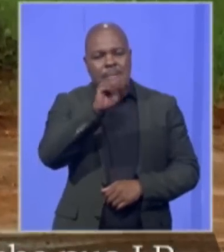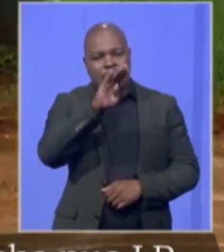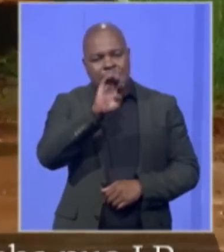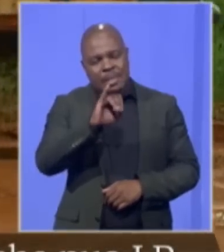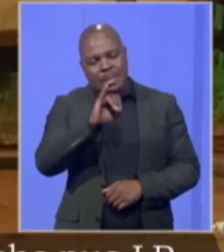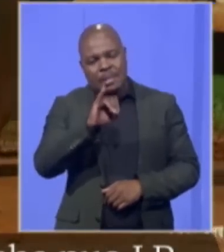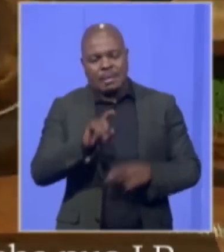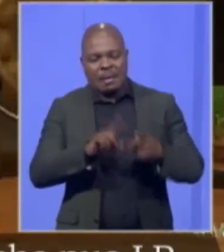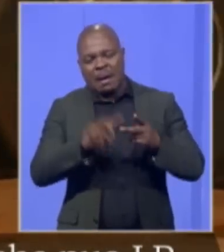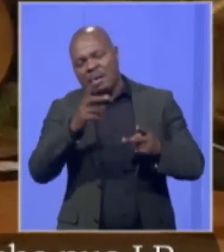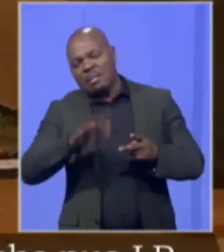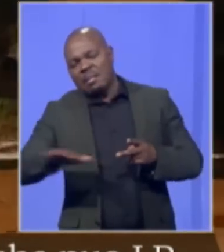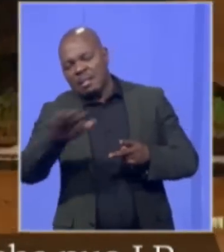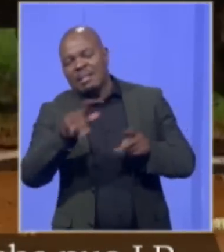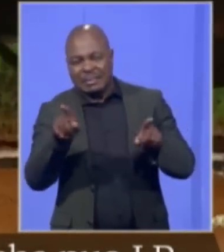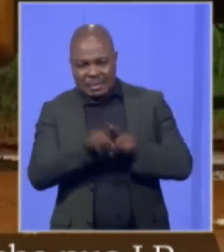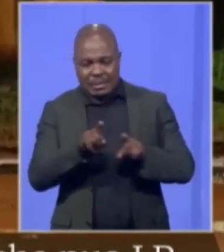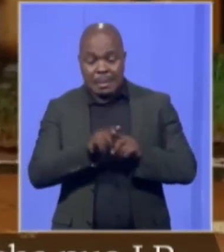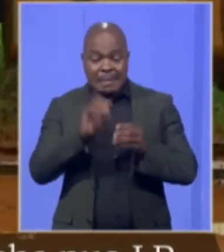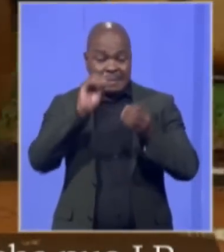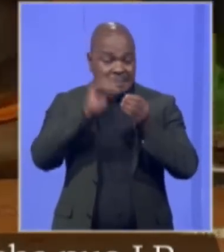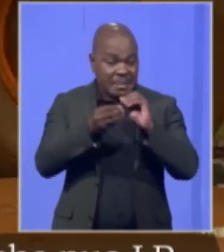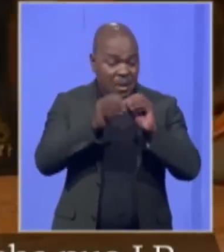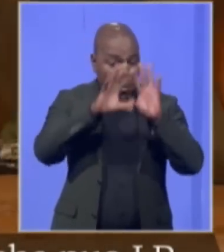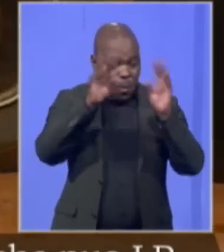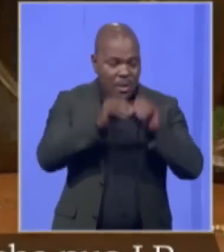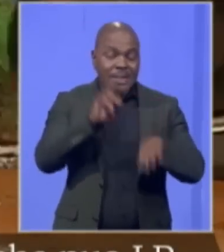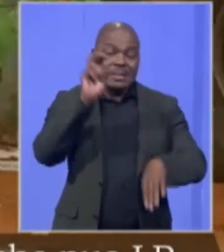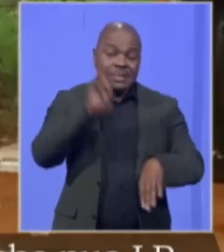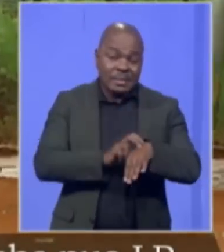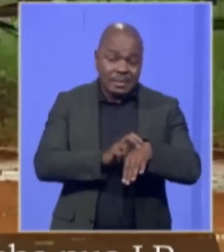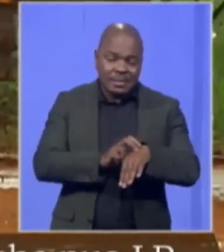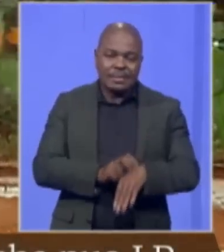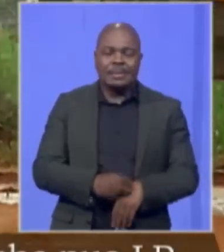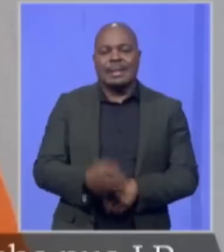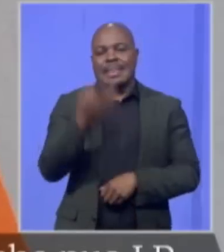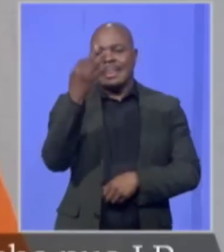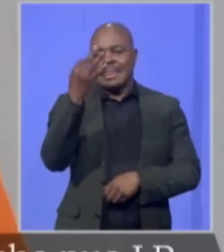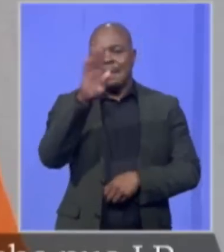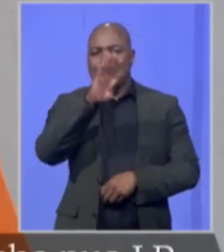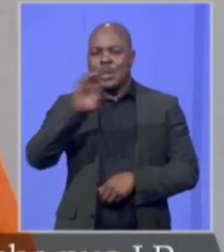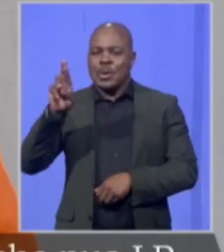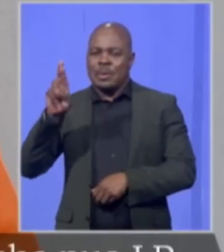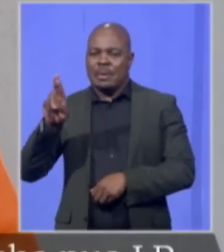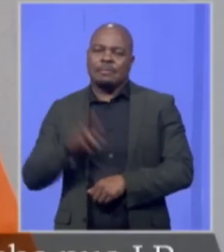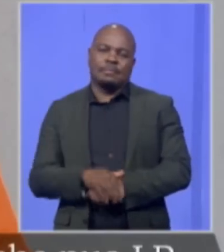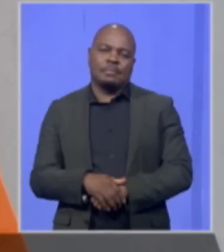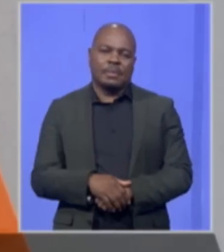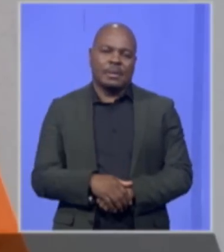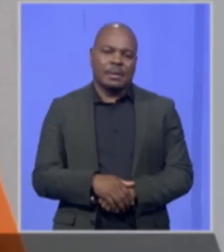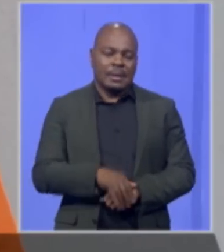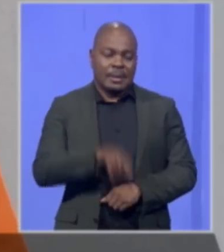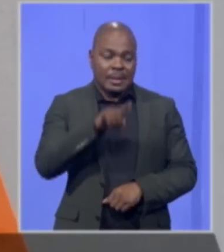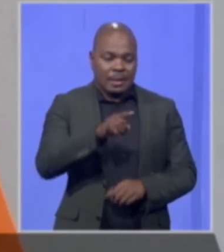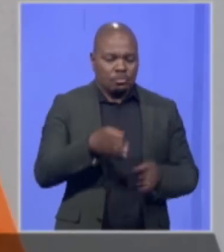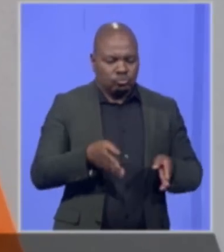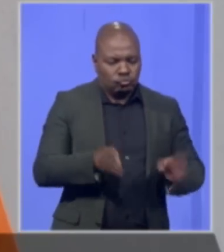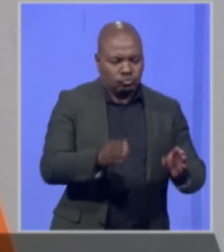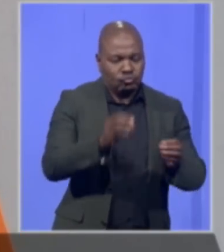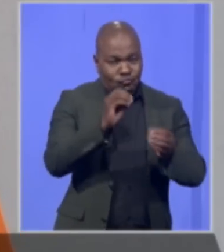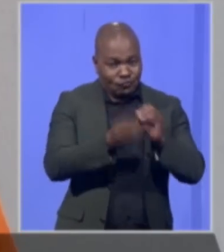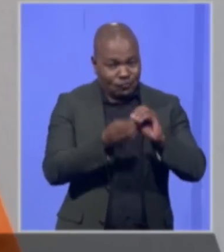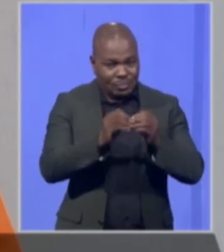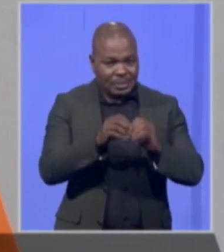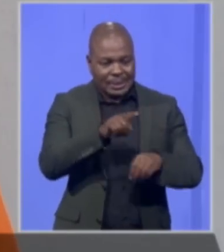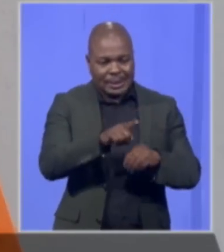bakanya ditsela tsotlhe go tlile go bitsa dibilione tse 3. Focusing on road infrastructure network, the damage in